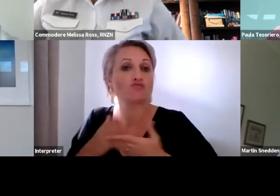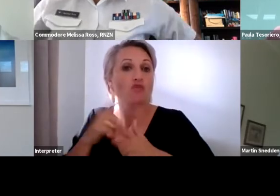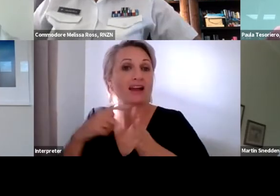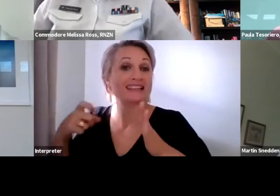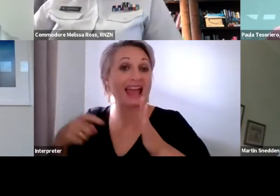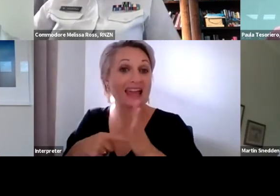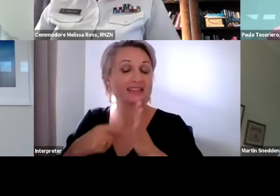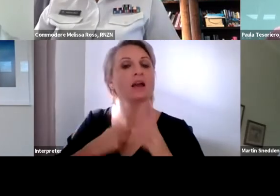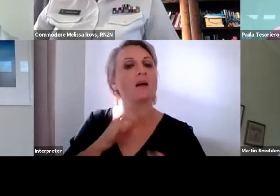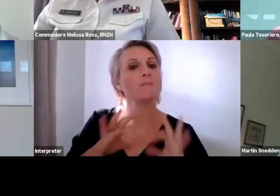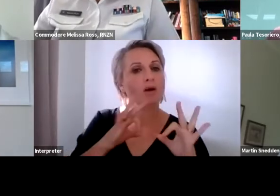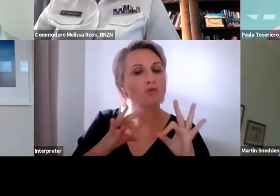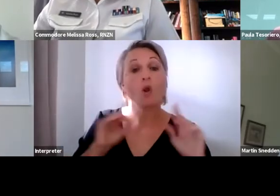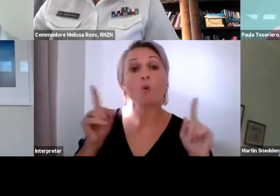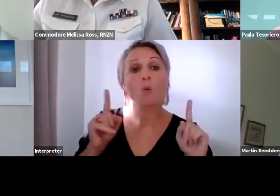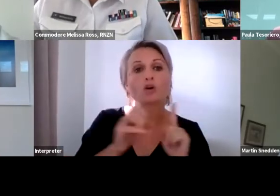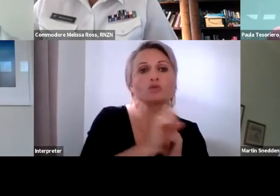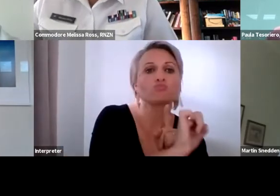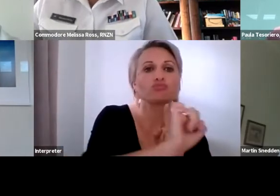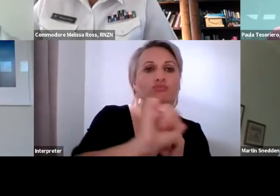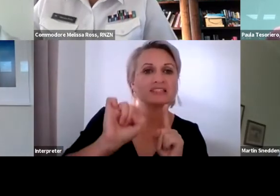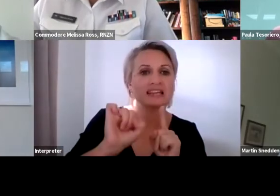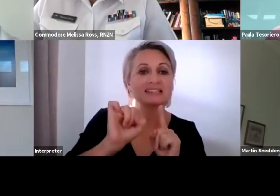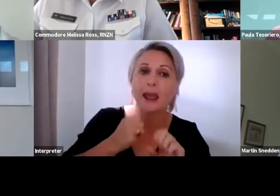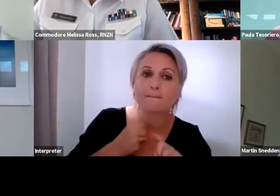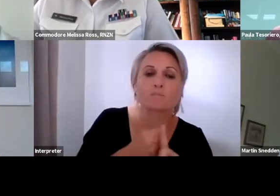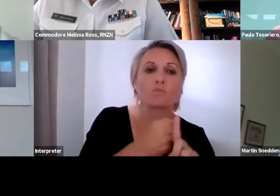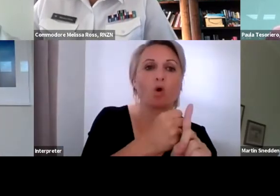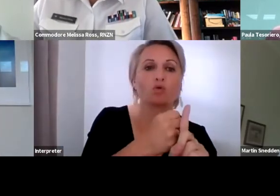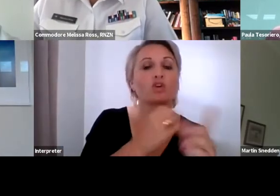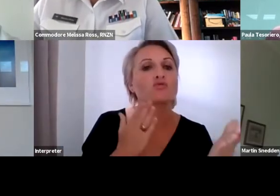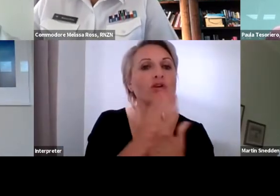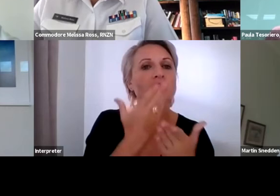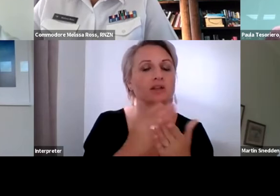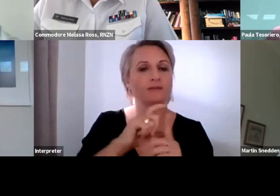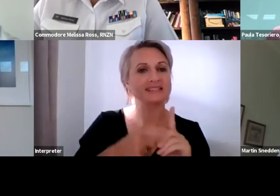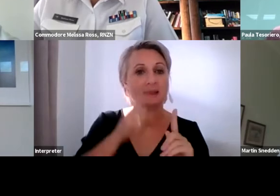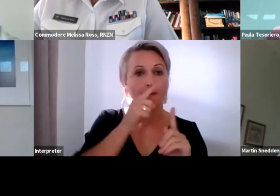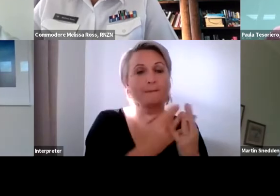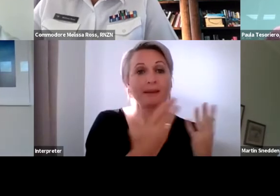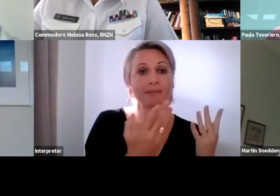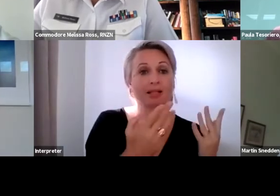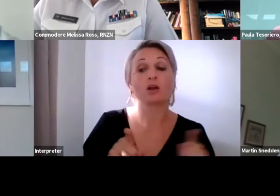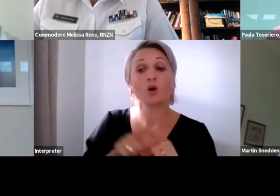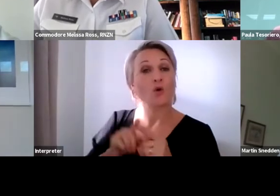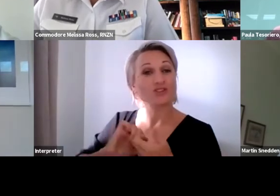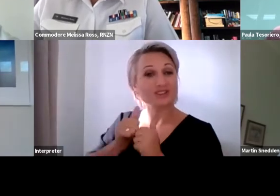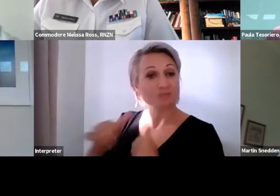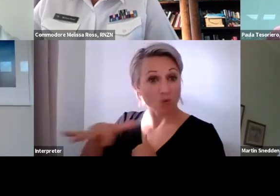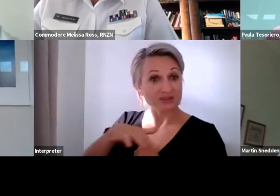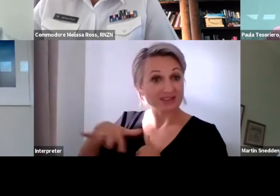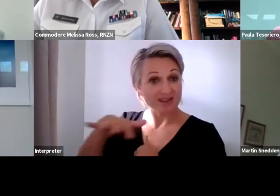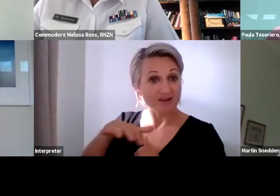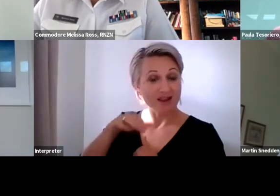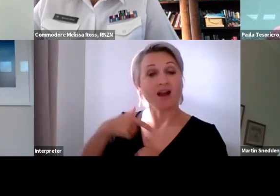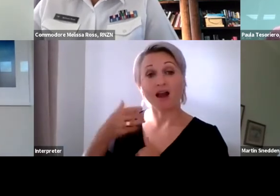and promote the rights of disabled people. I also hold some roles in the sports sector separate to my role,